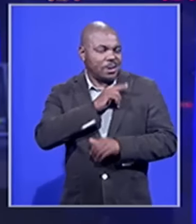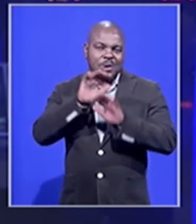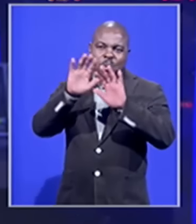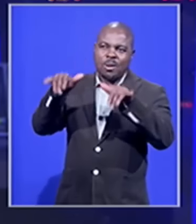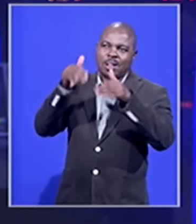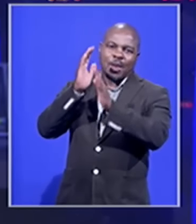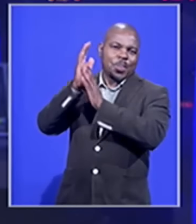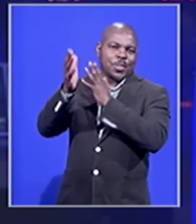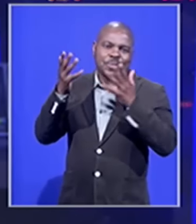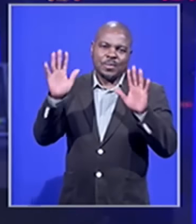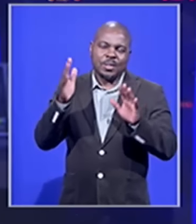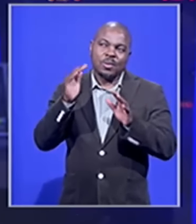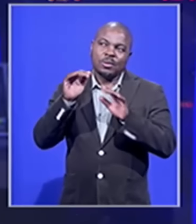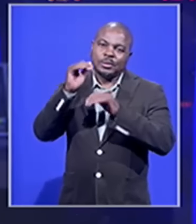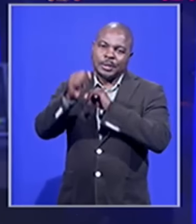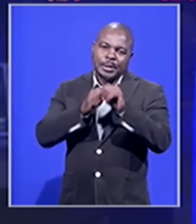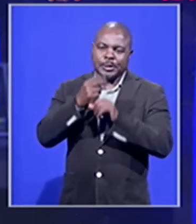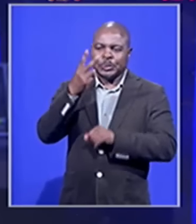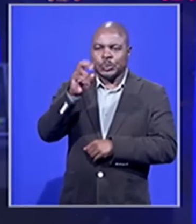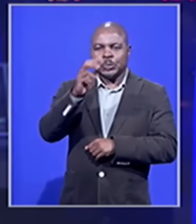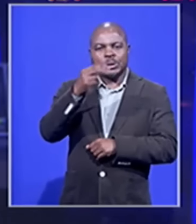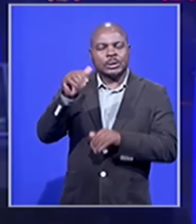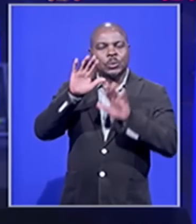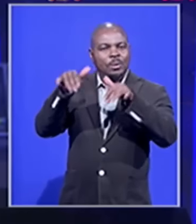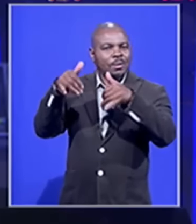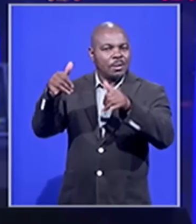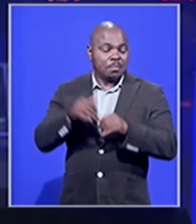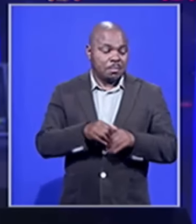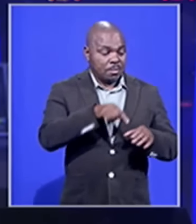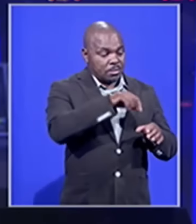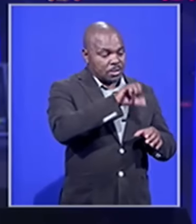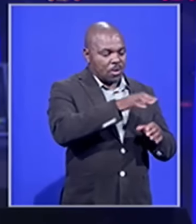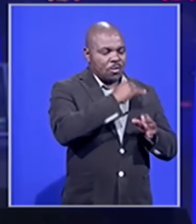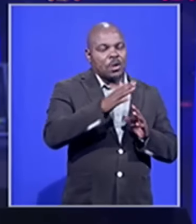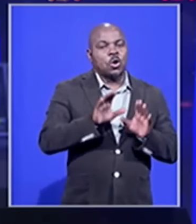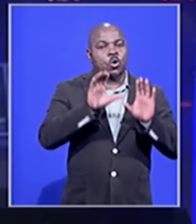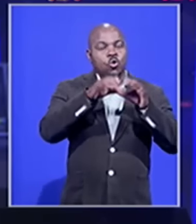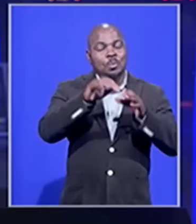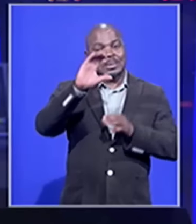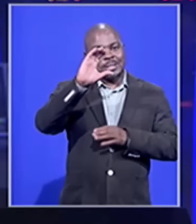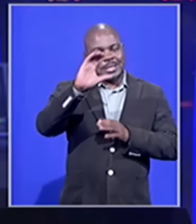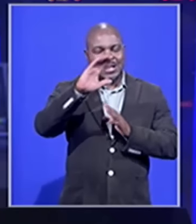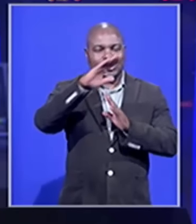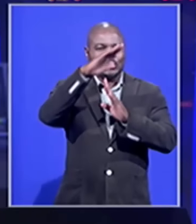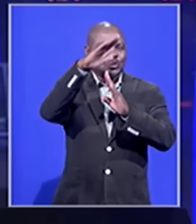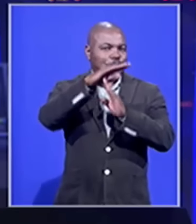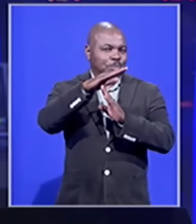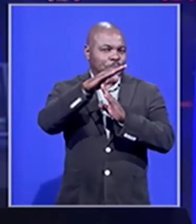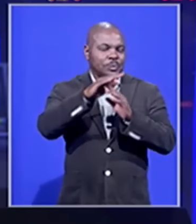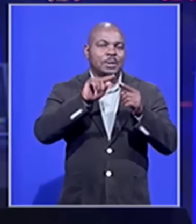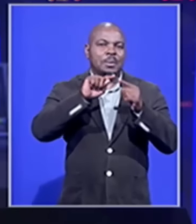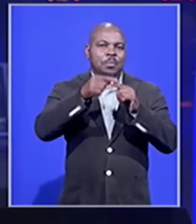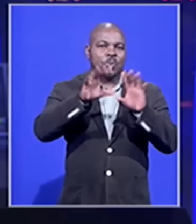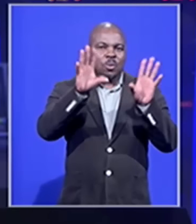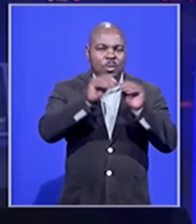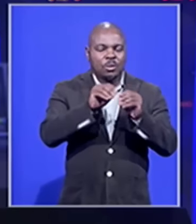wa lefatshe ya 2026. Afrika Borwa e qetile dipapadi ho Group C e le boemong ba pele ka mora dintlha tse